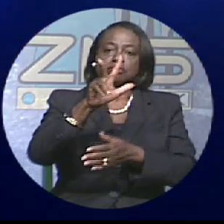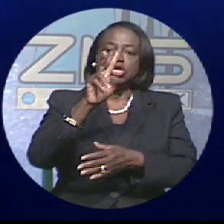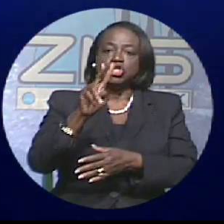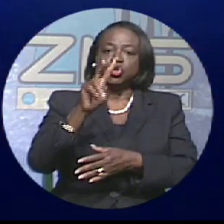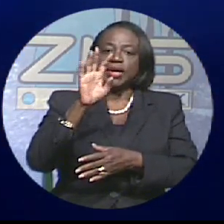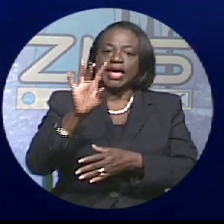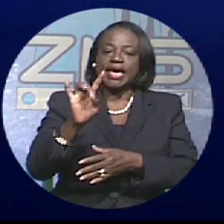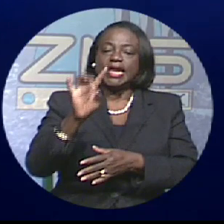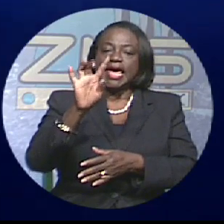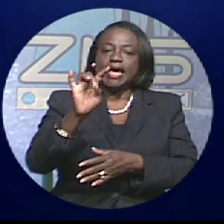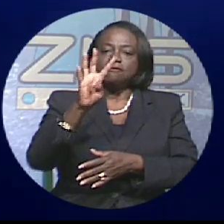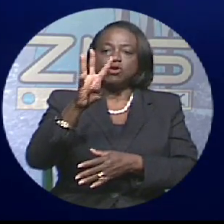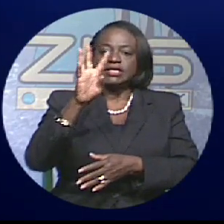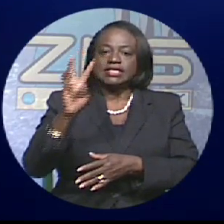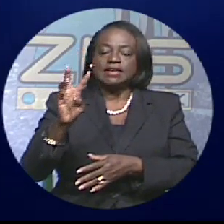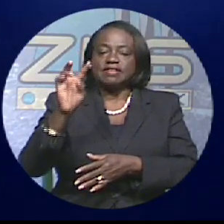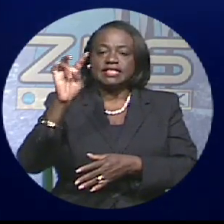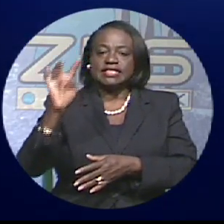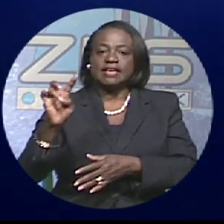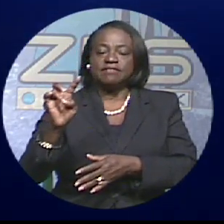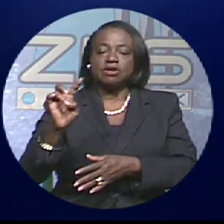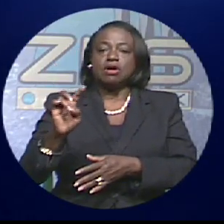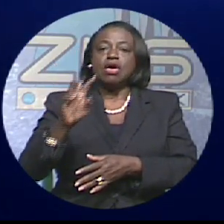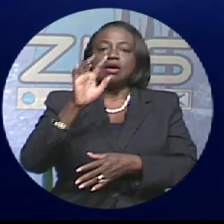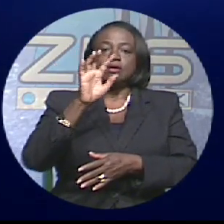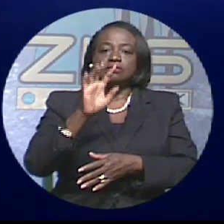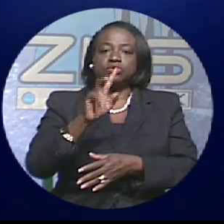328-8477, toll-free